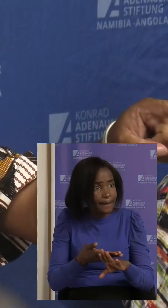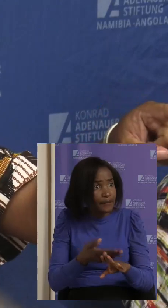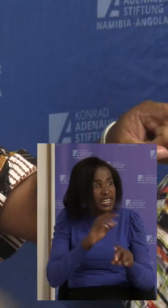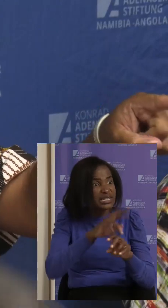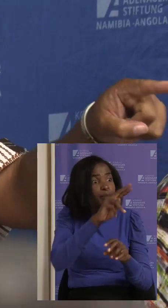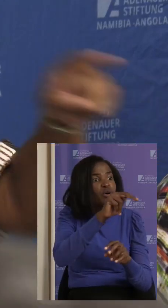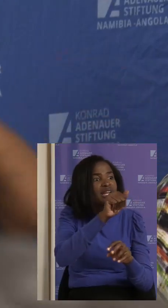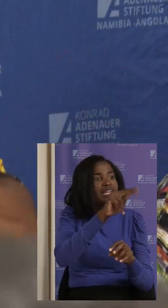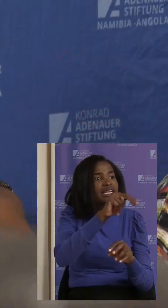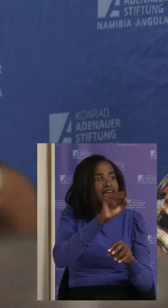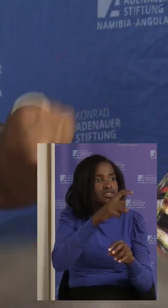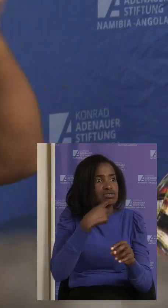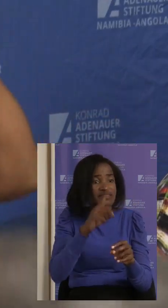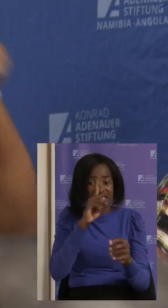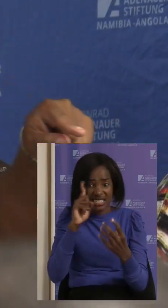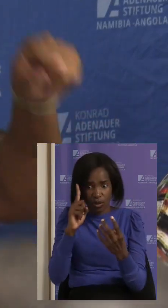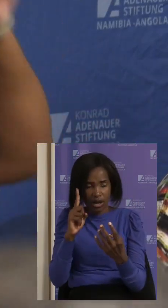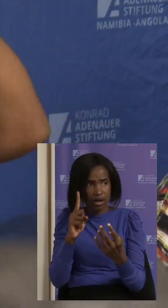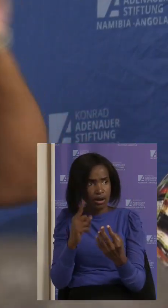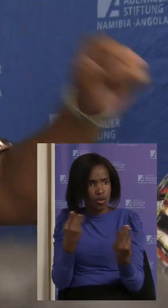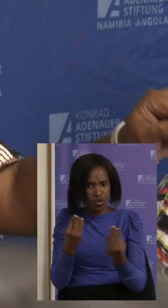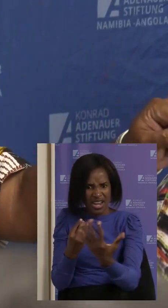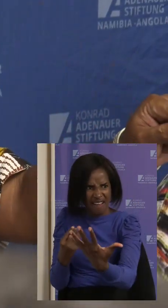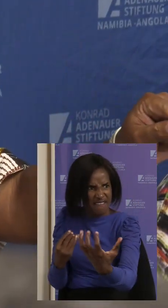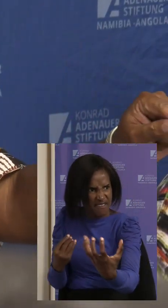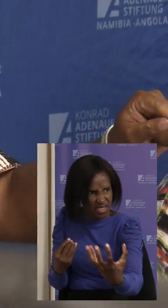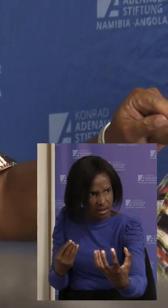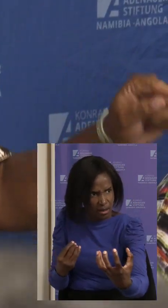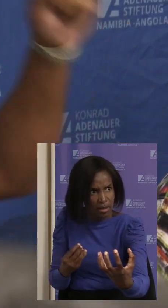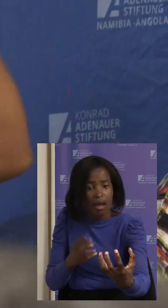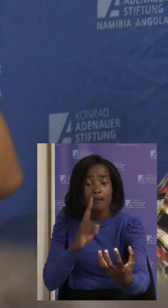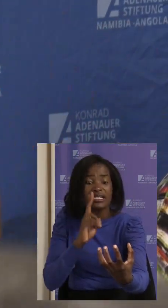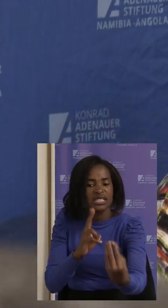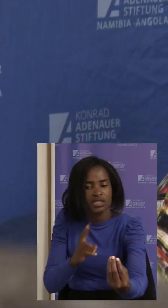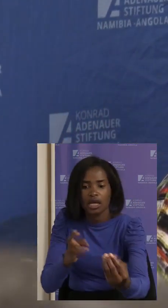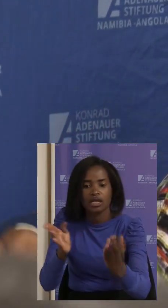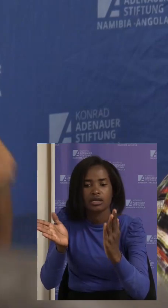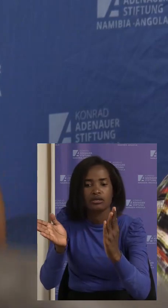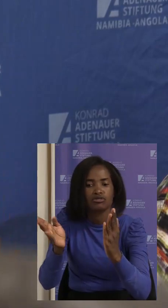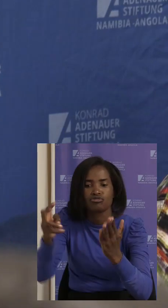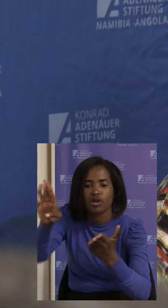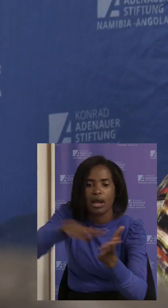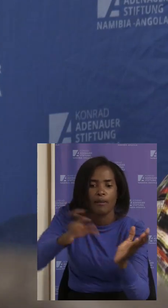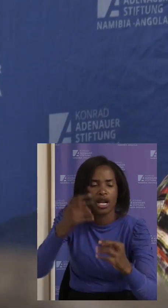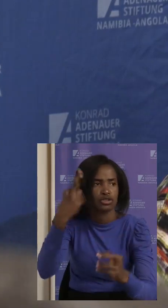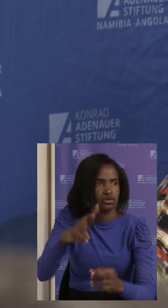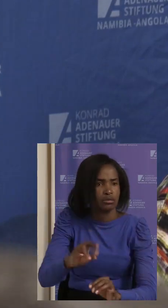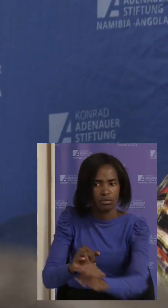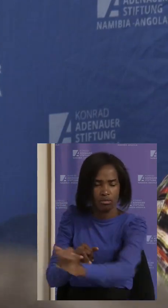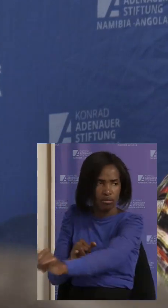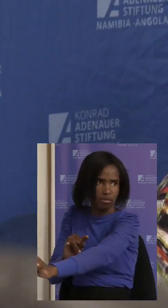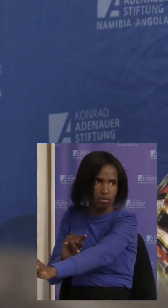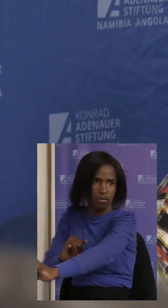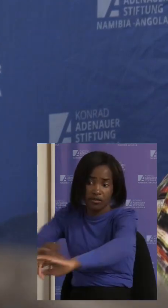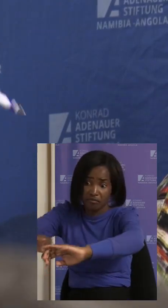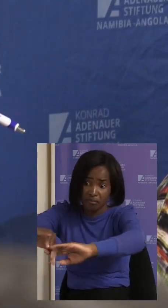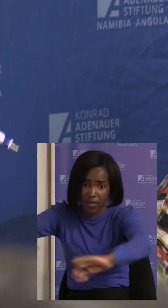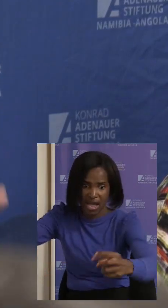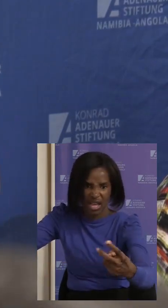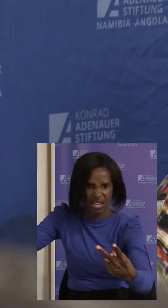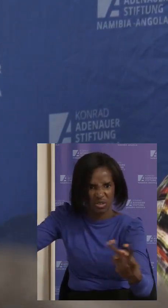that class. Our members will not be taught in the overcrowded classrooms. The teachers union, we tell our members that if the class